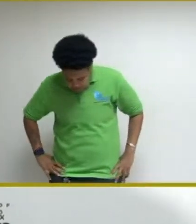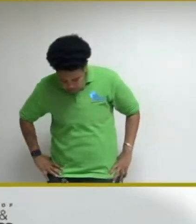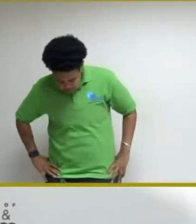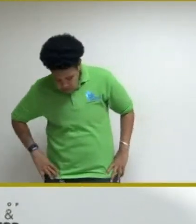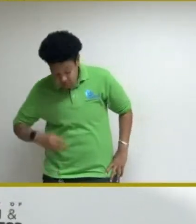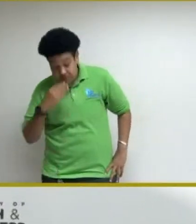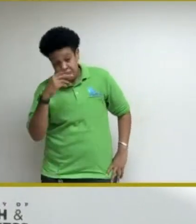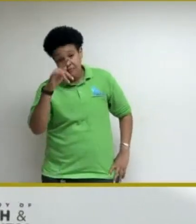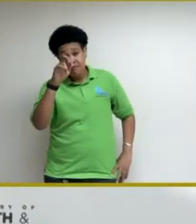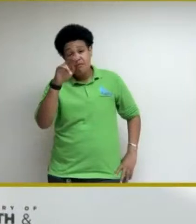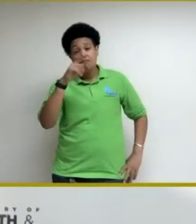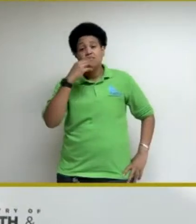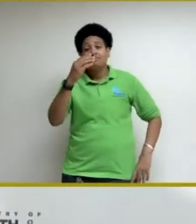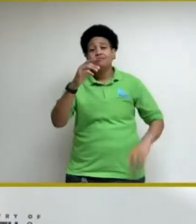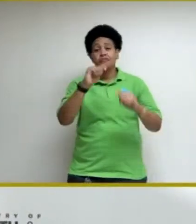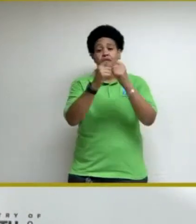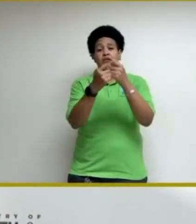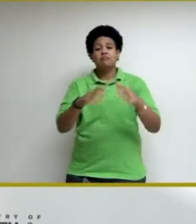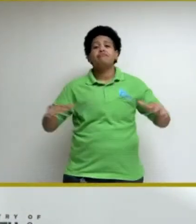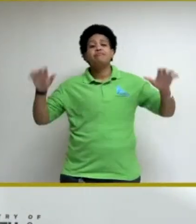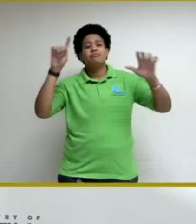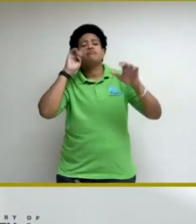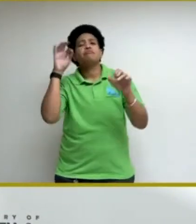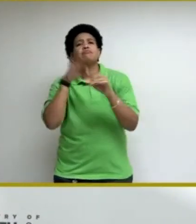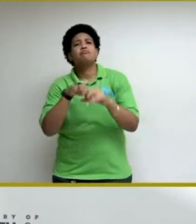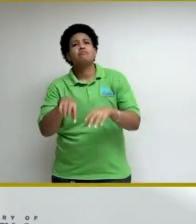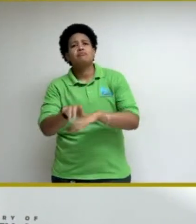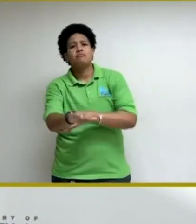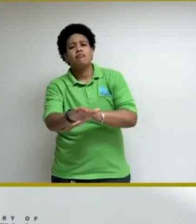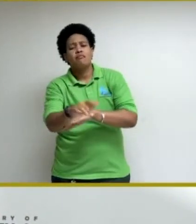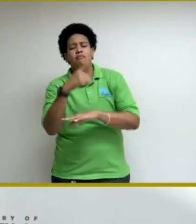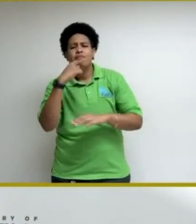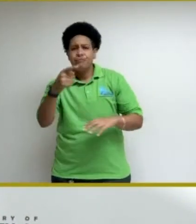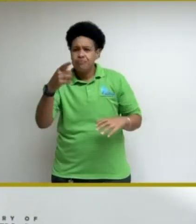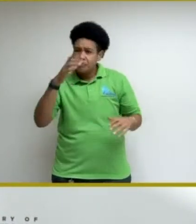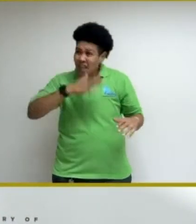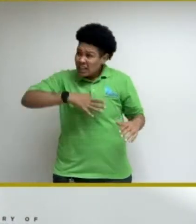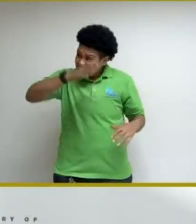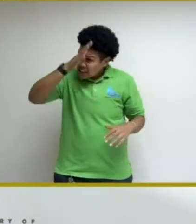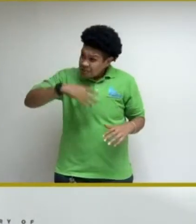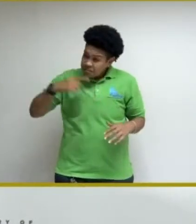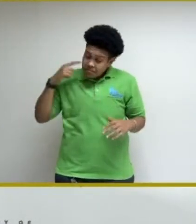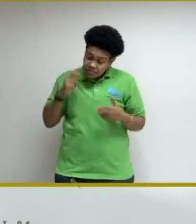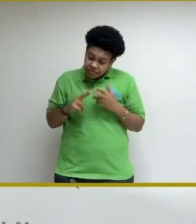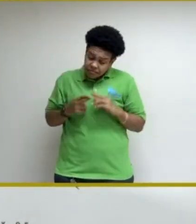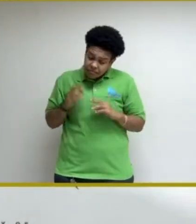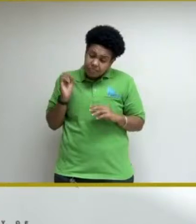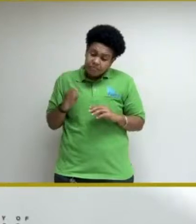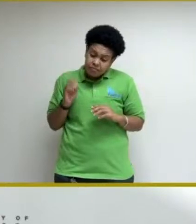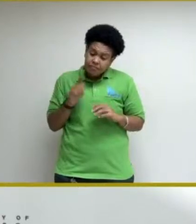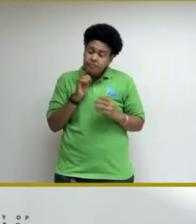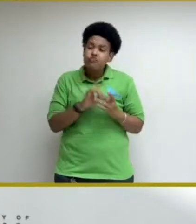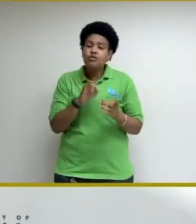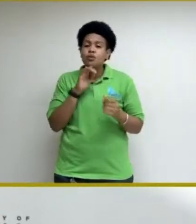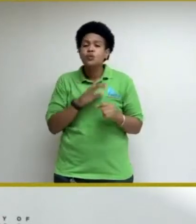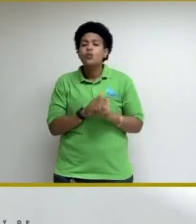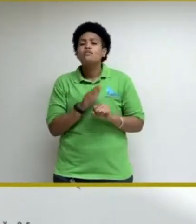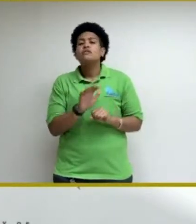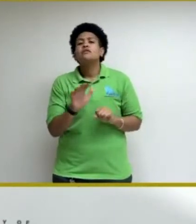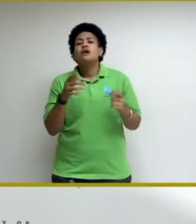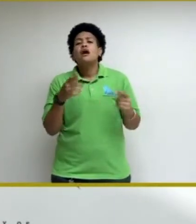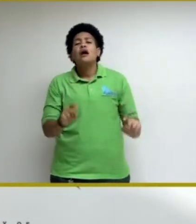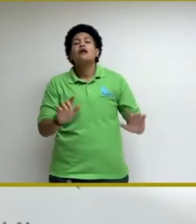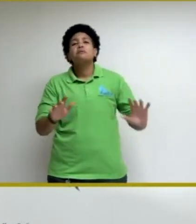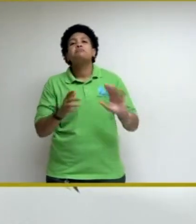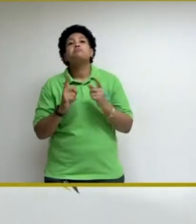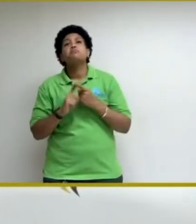Dr. Ennis online. Ladies and gentlemen, you have heard from the numbers presented for COVID-19,